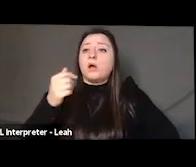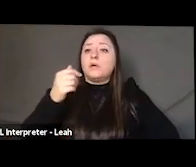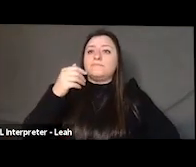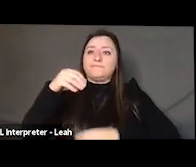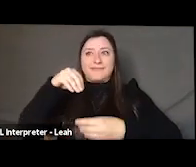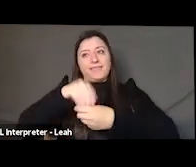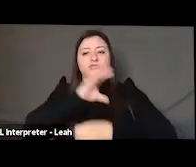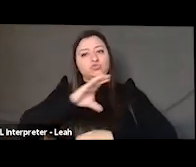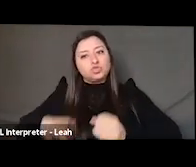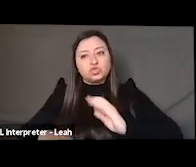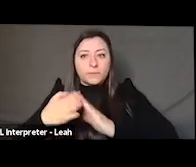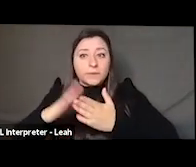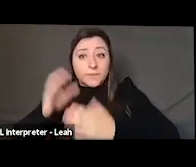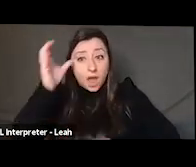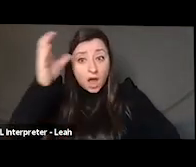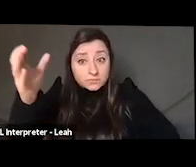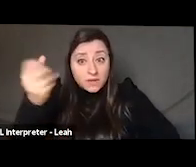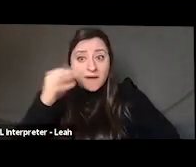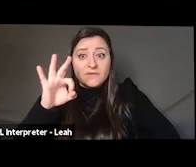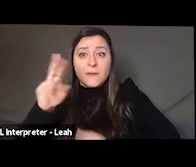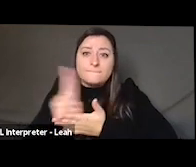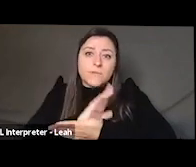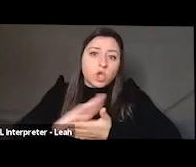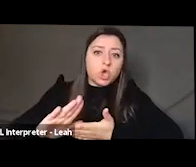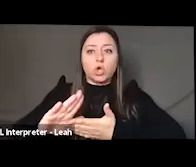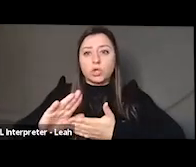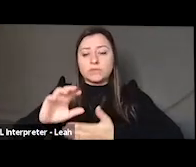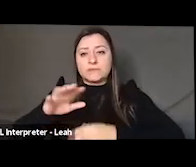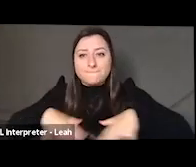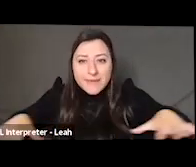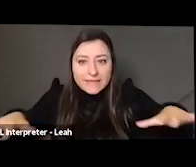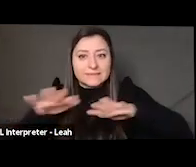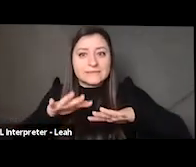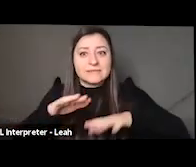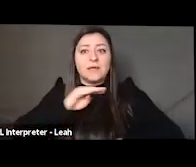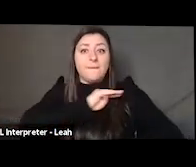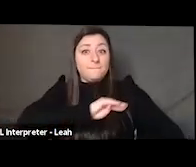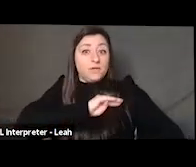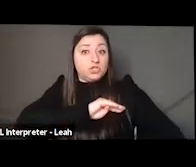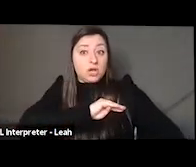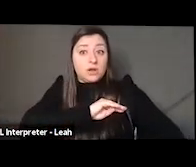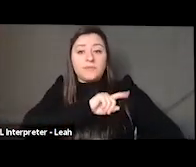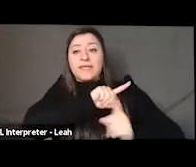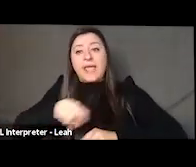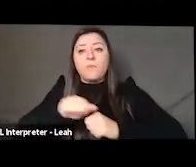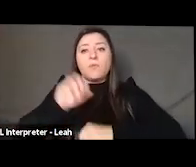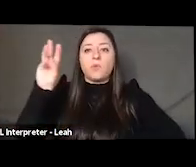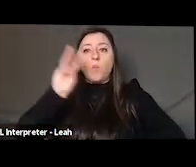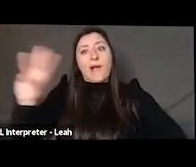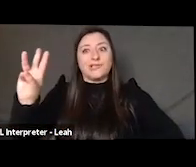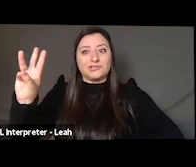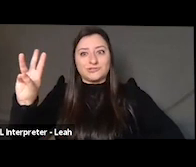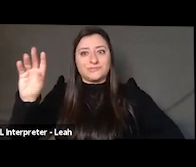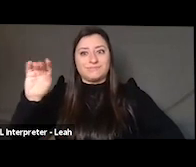Christian communities, the concept of a pure space. These missionaries came with the Western ideal of